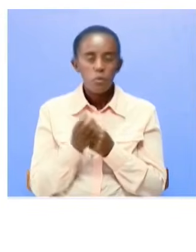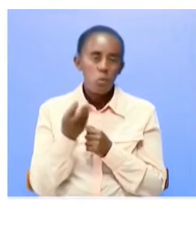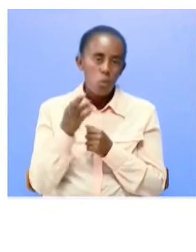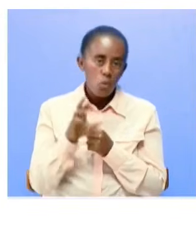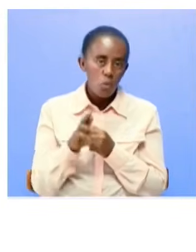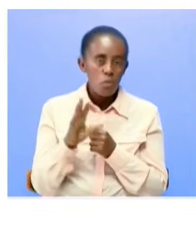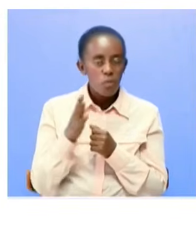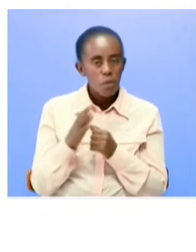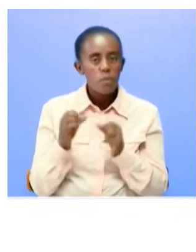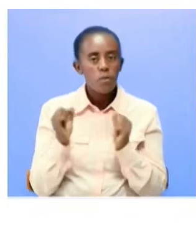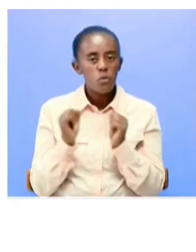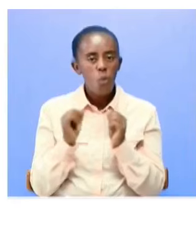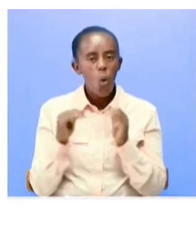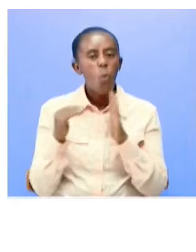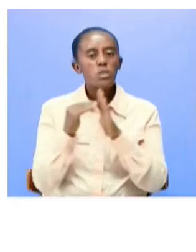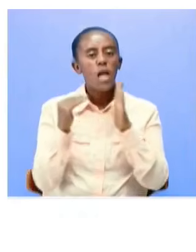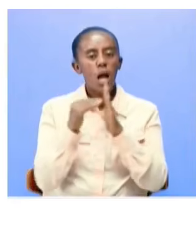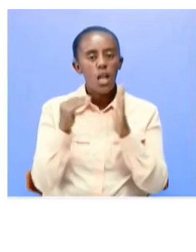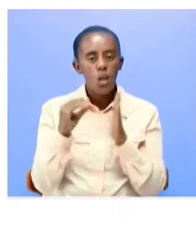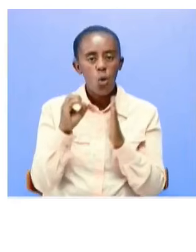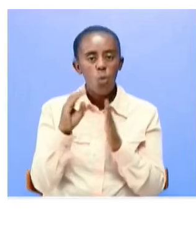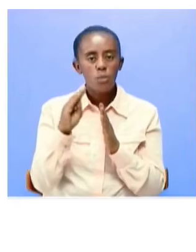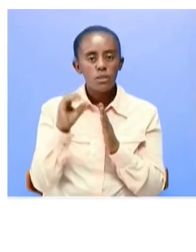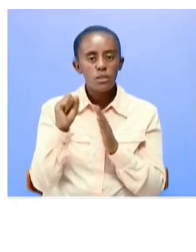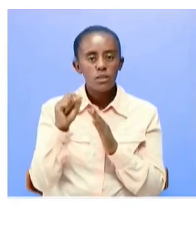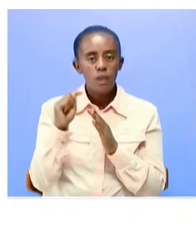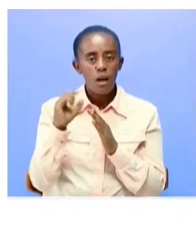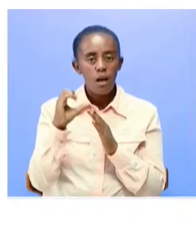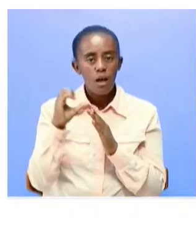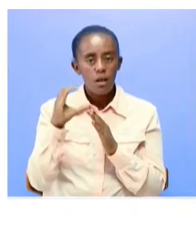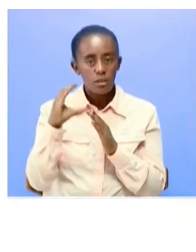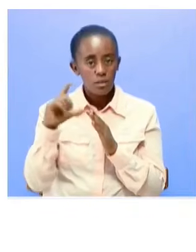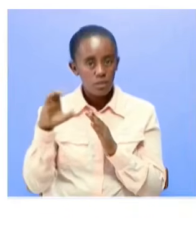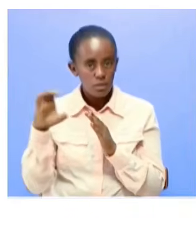Or maybe obstacles, we can say obstacles